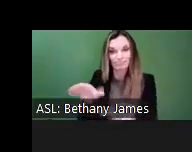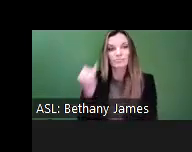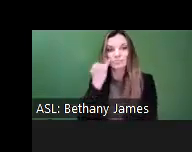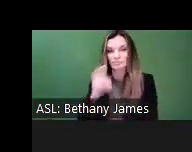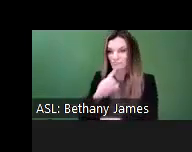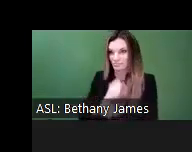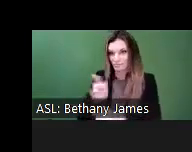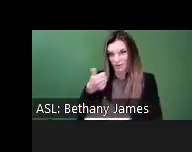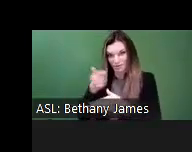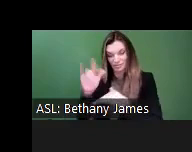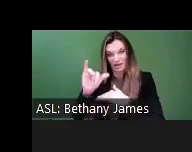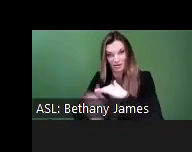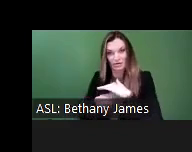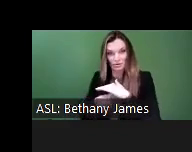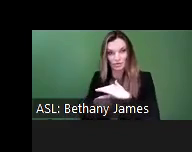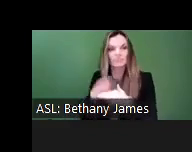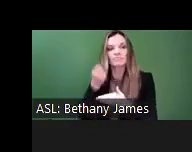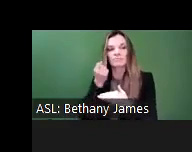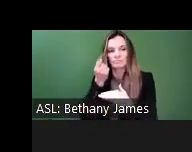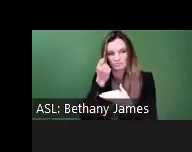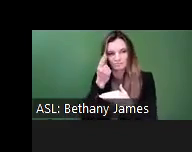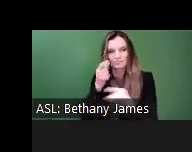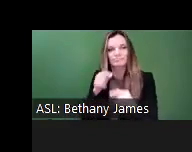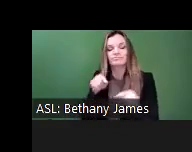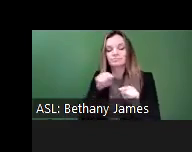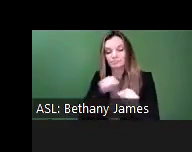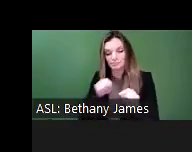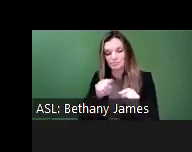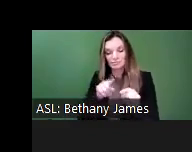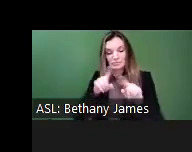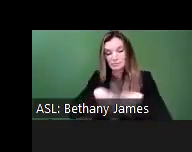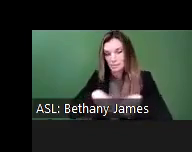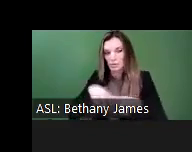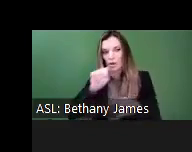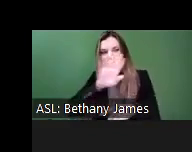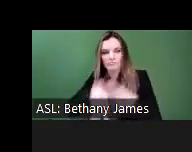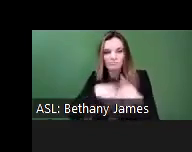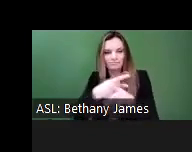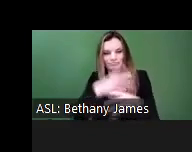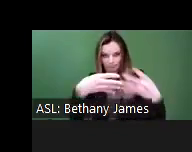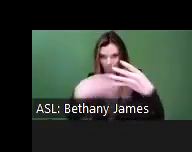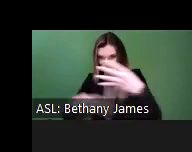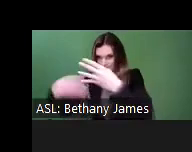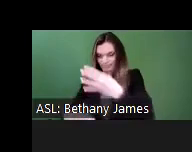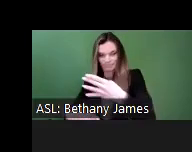was after January 15th, 2015. 1st